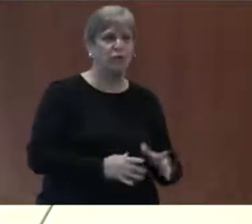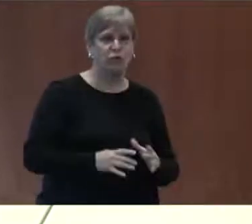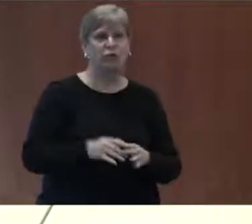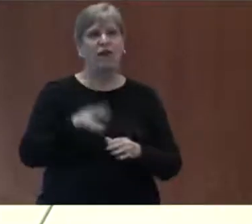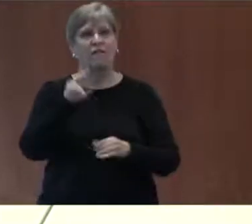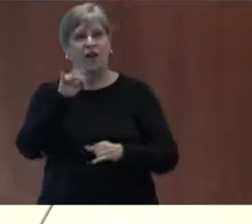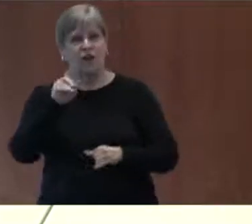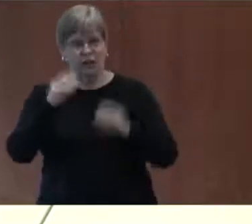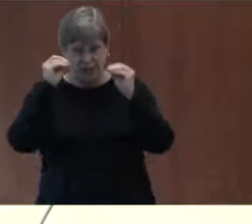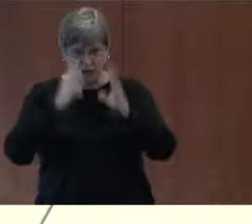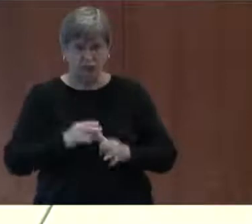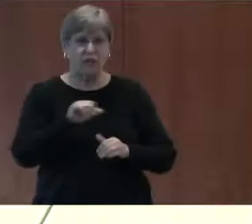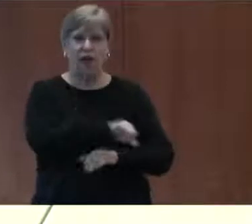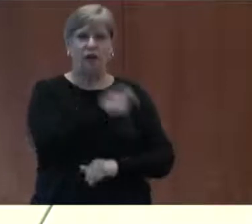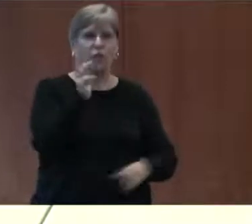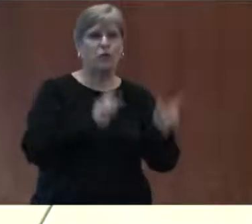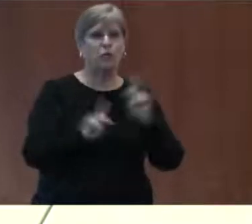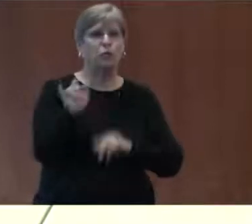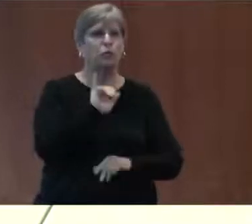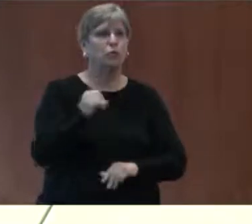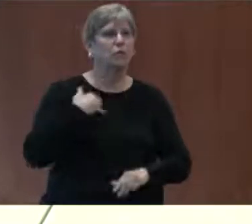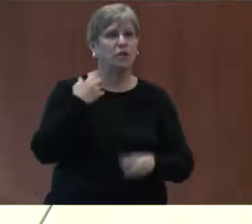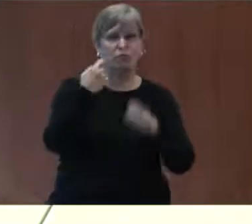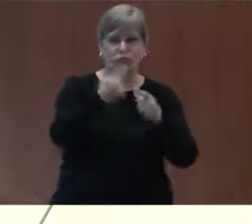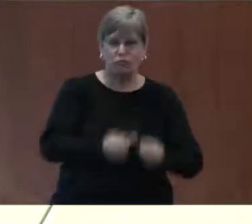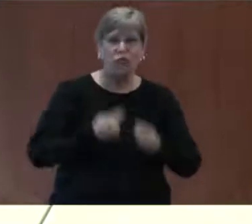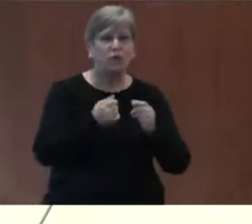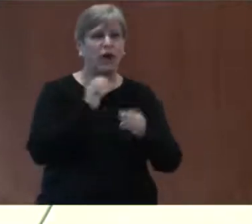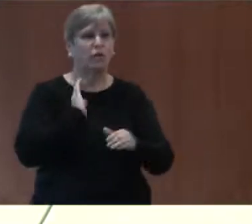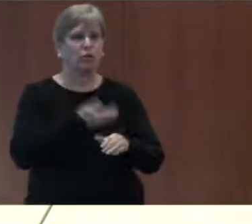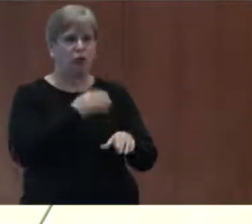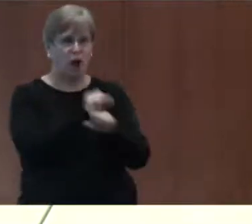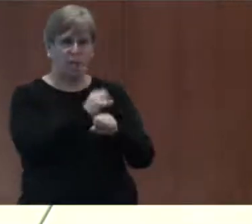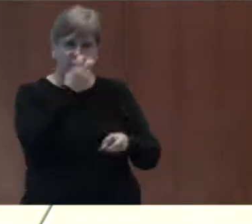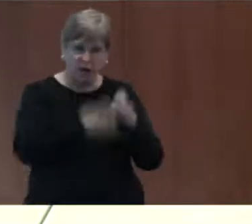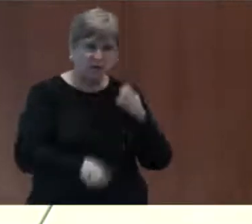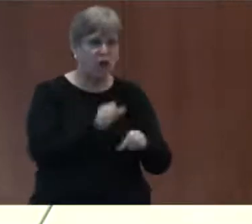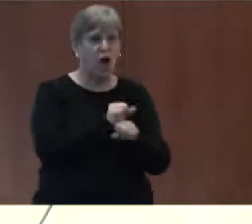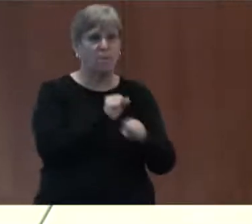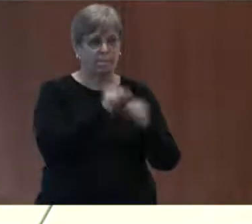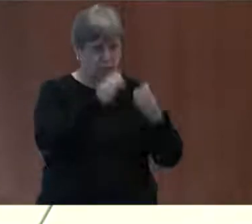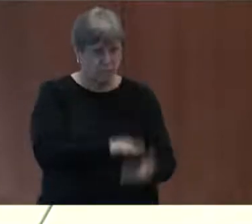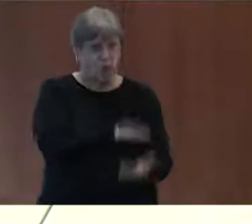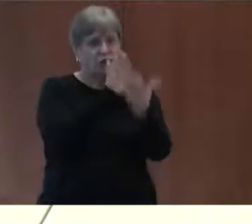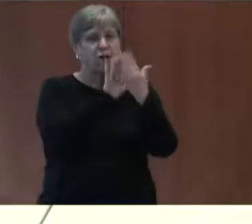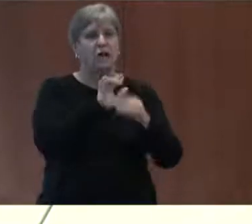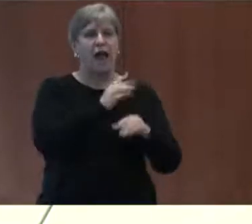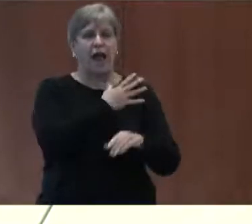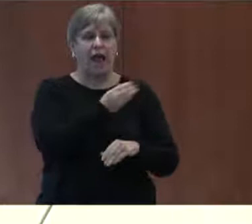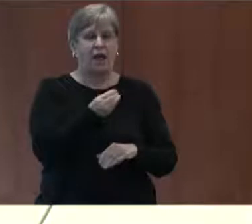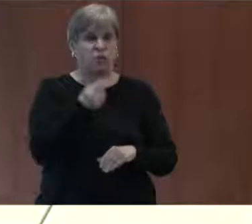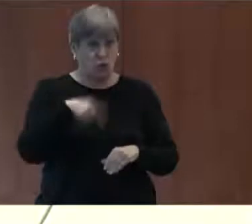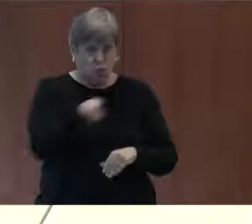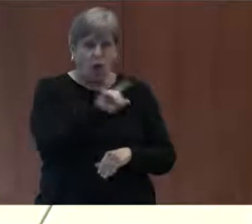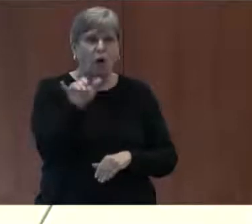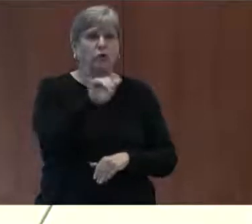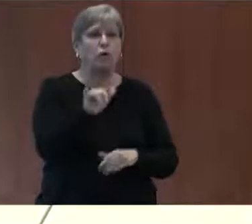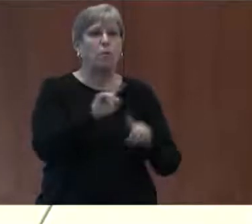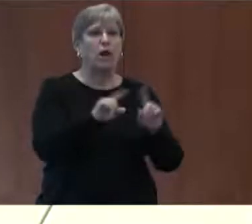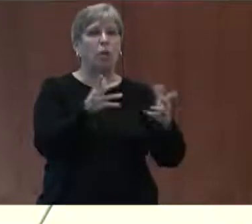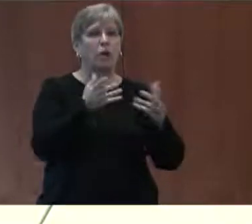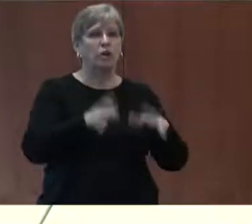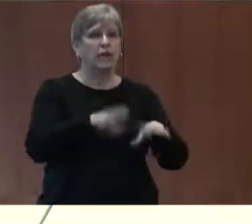else. We had a very hard job in front of us, as you did too. But I did want to take the time to thank